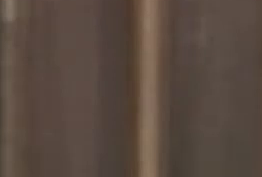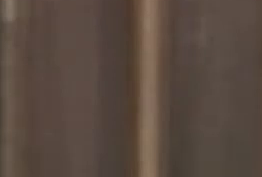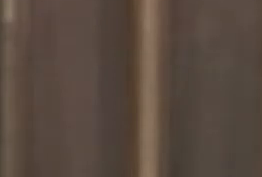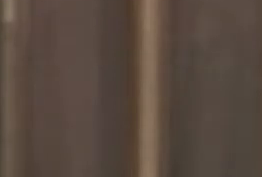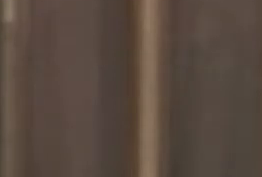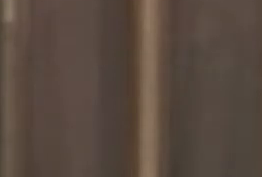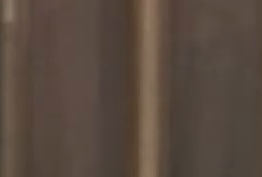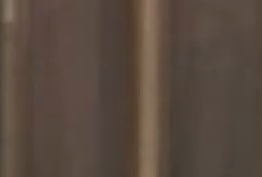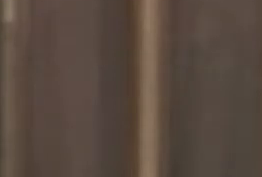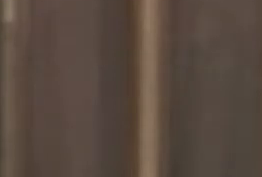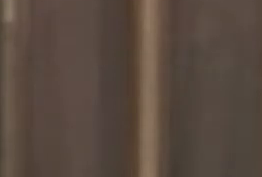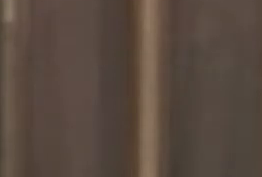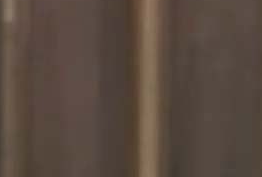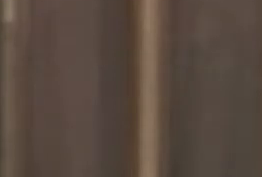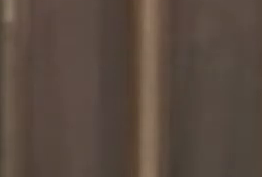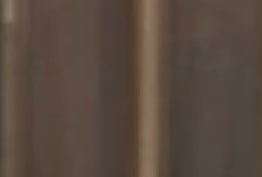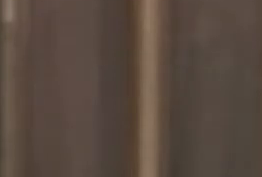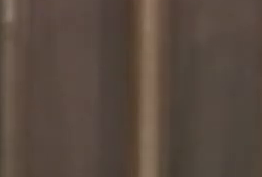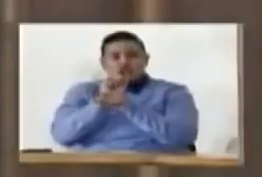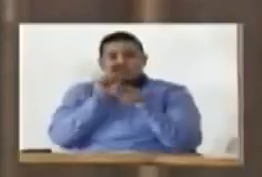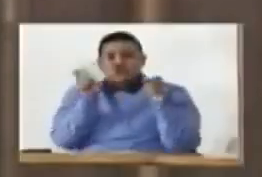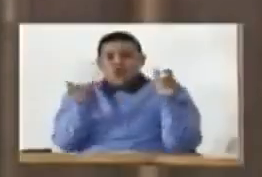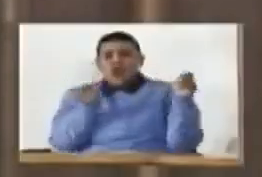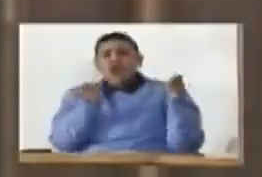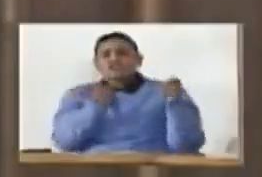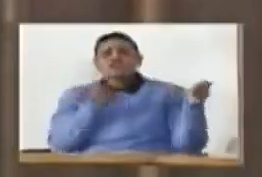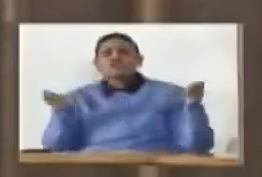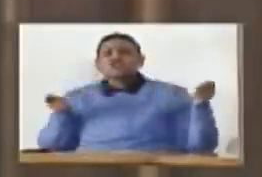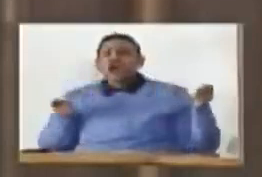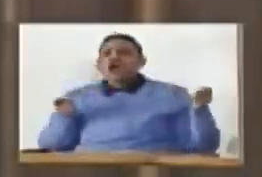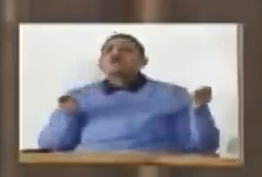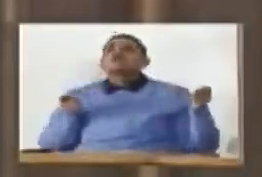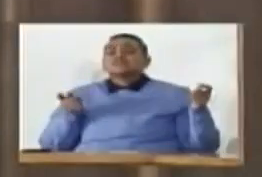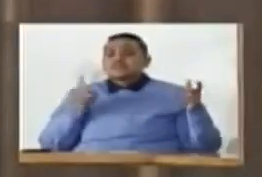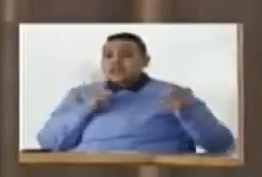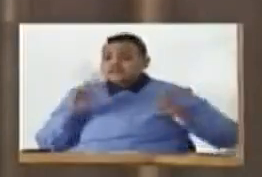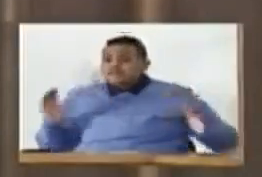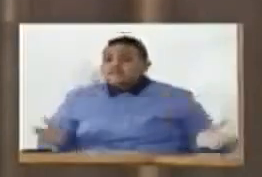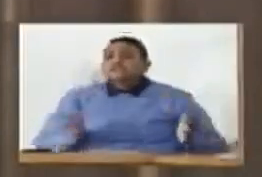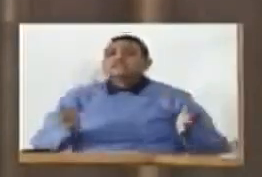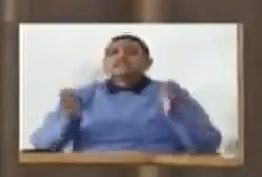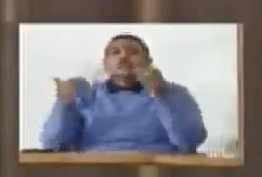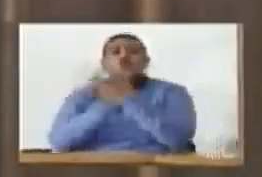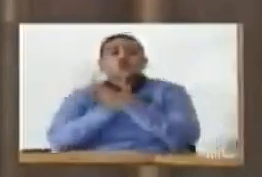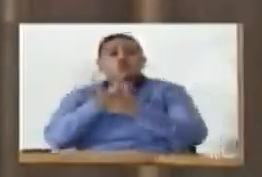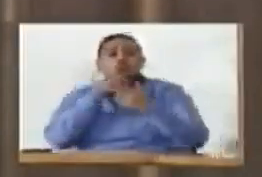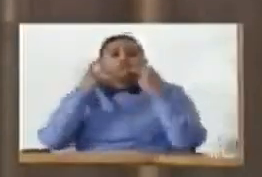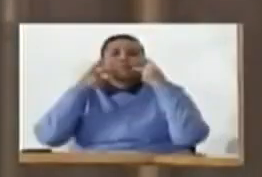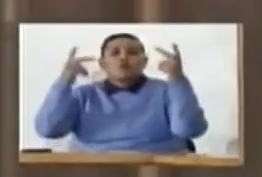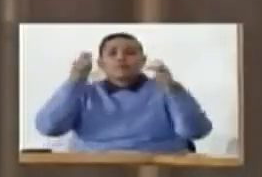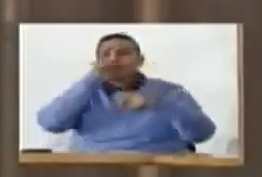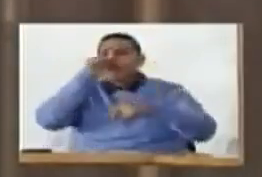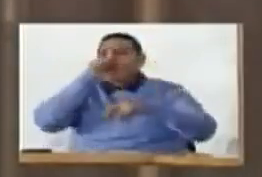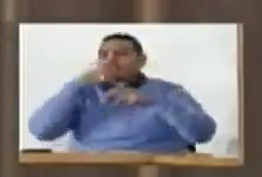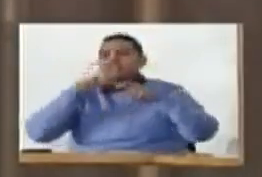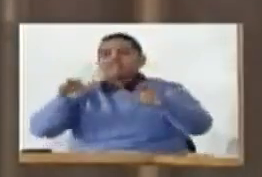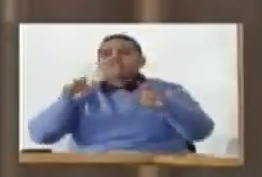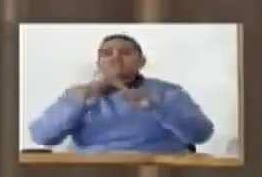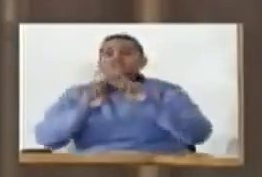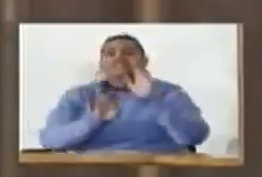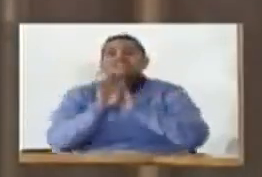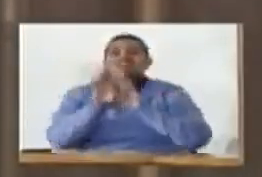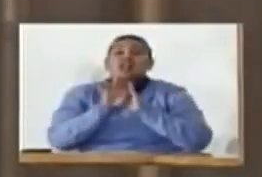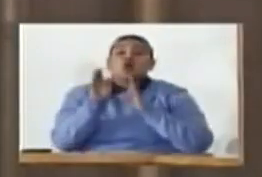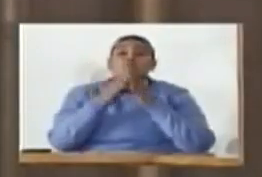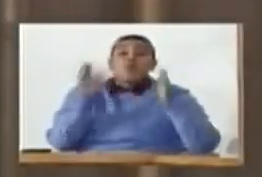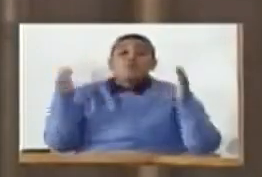The government is therefore working to attract and facilitate new public and private investments, developing and